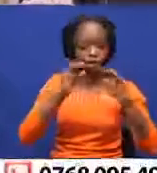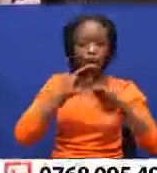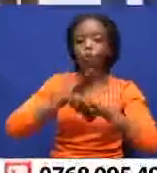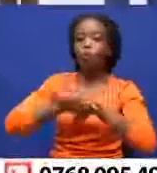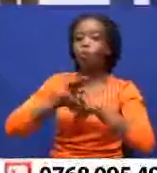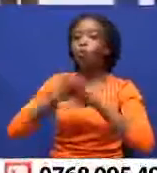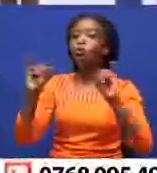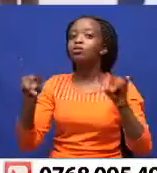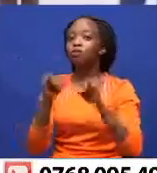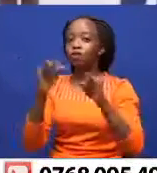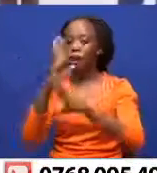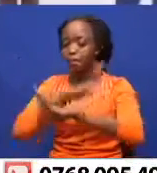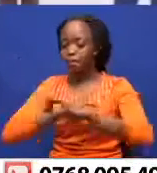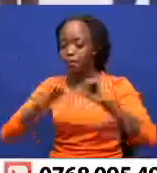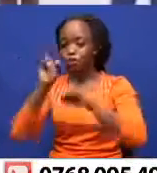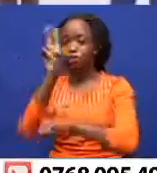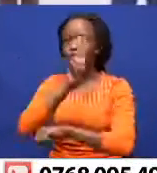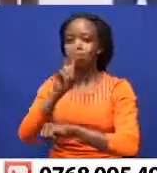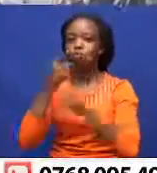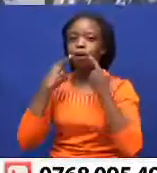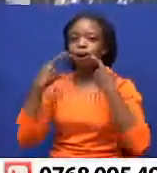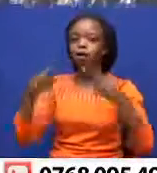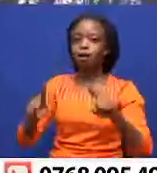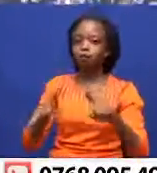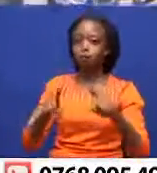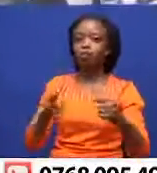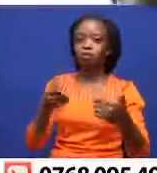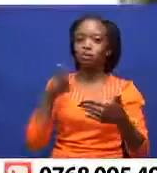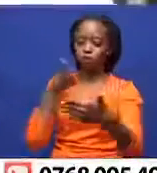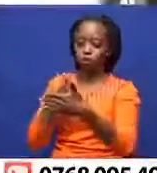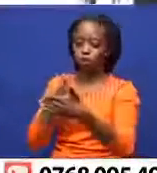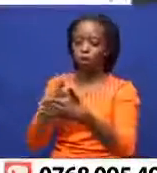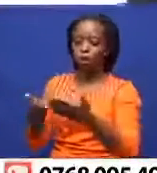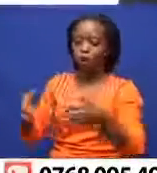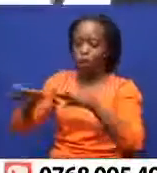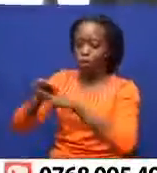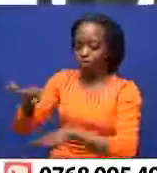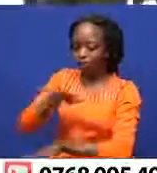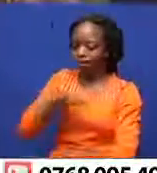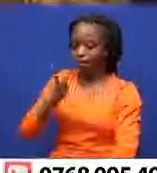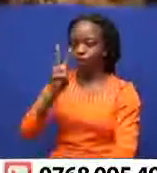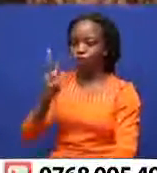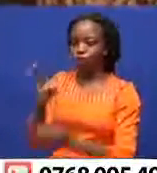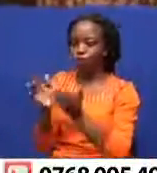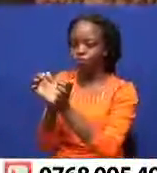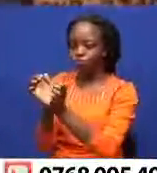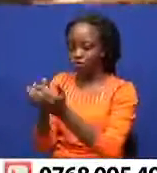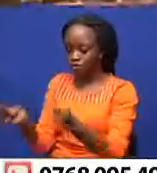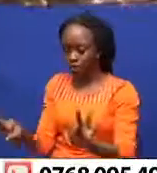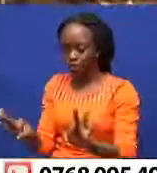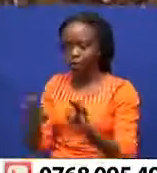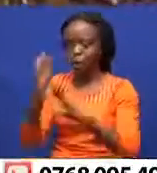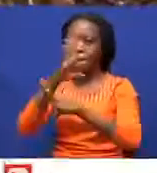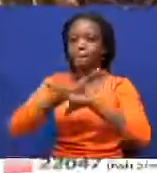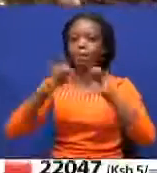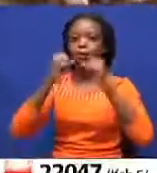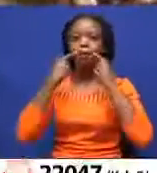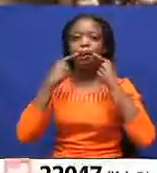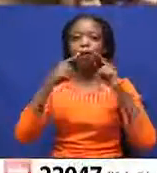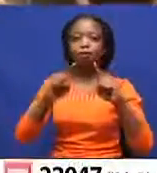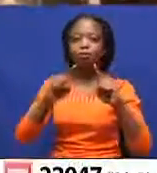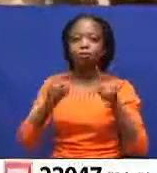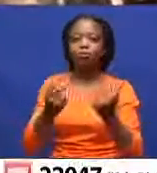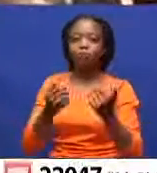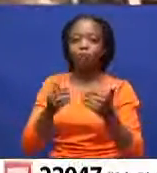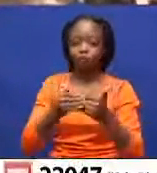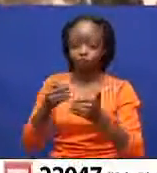news. President Uhuru Kenyatta announced lapsing of lockdown for two estates. Further, the president announced extension of